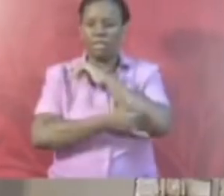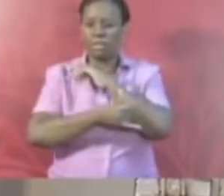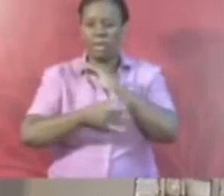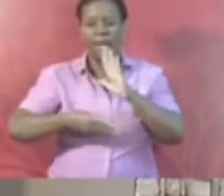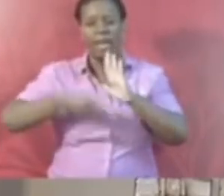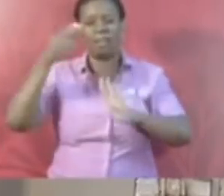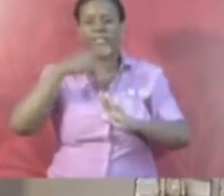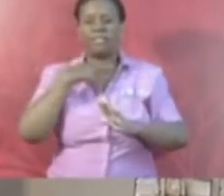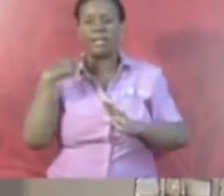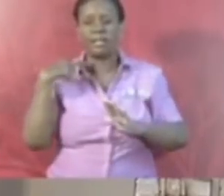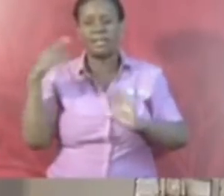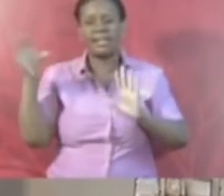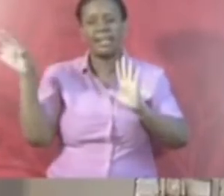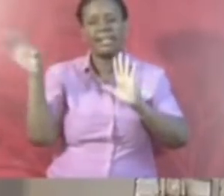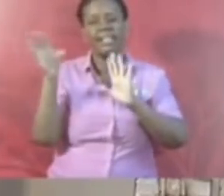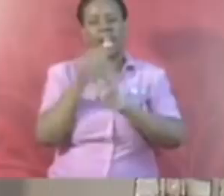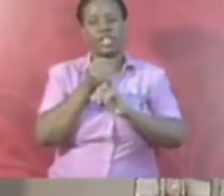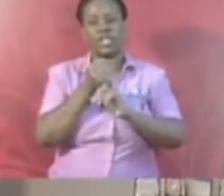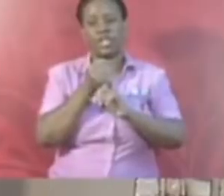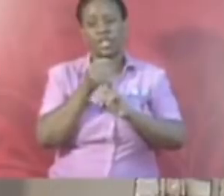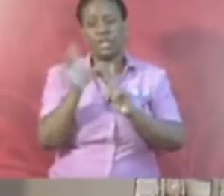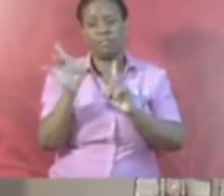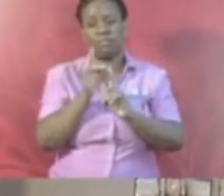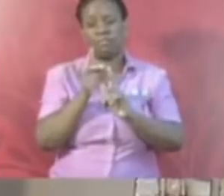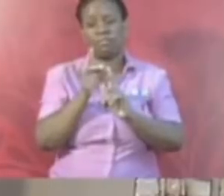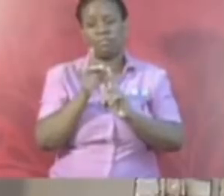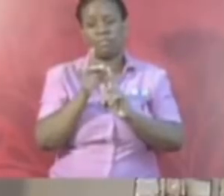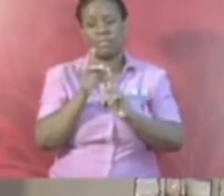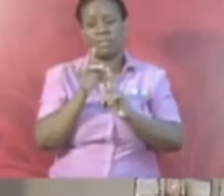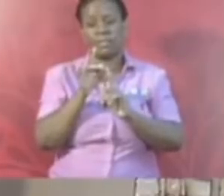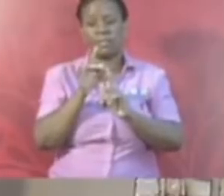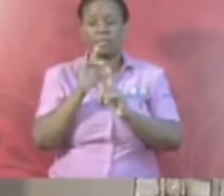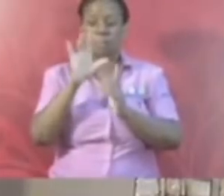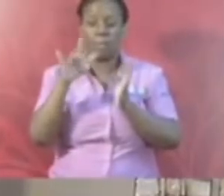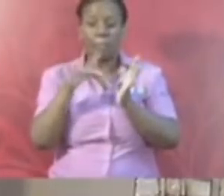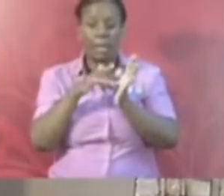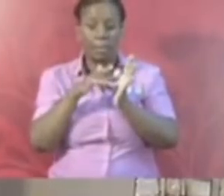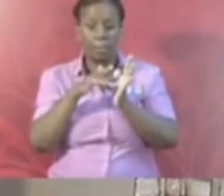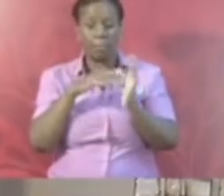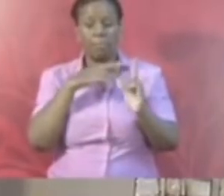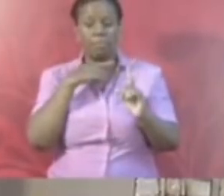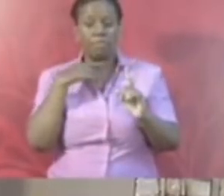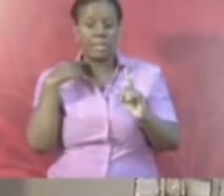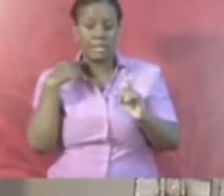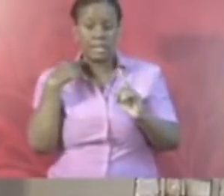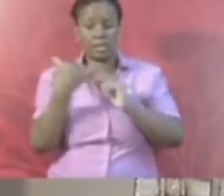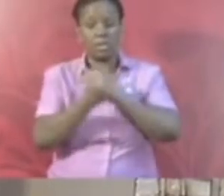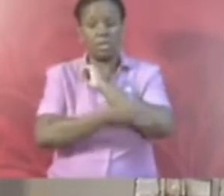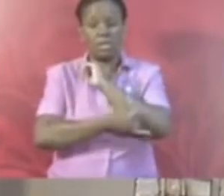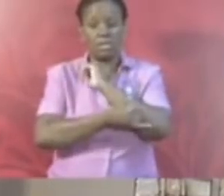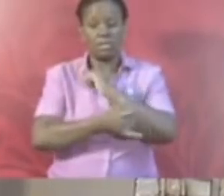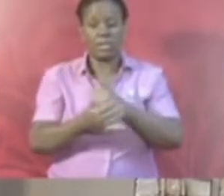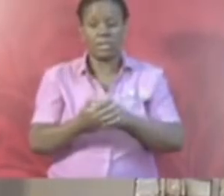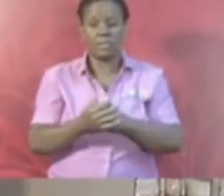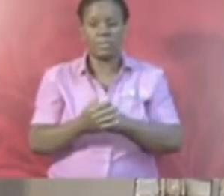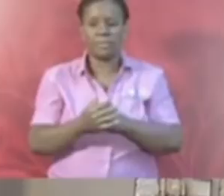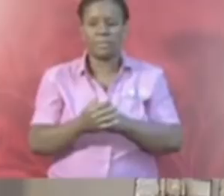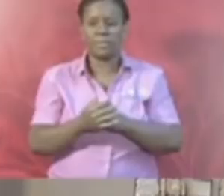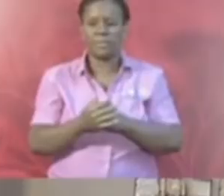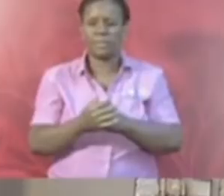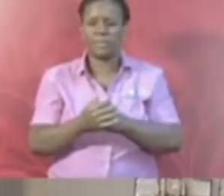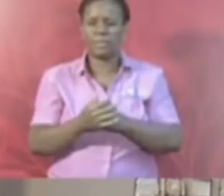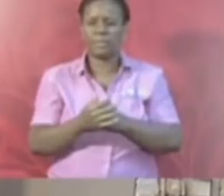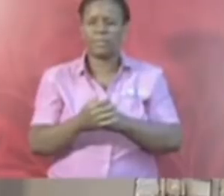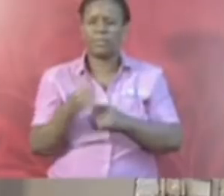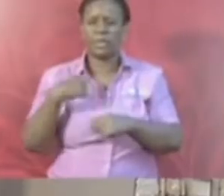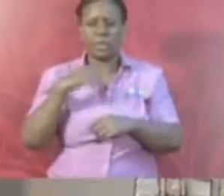Tobago via a low-risk country. And I'll come to this statistic shortly. We are aware that persons, and understandably,